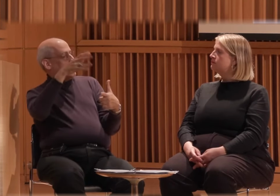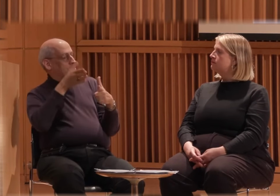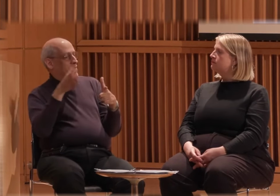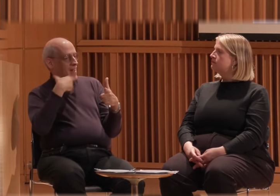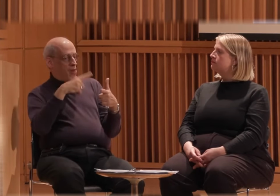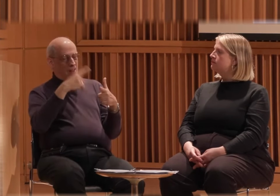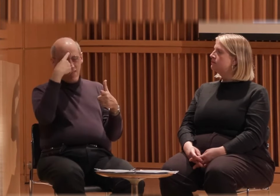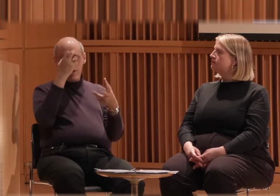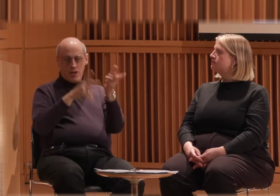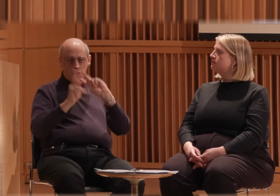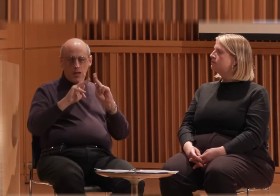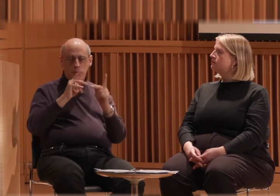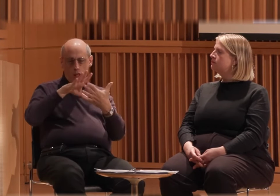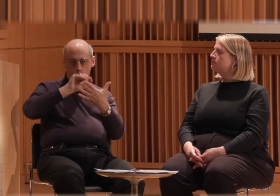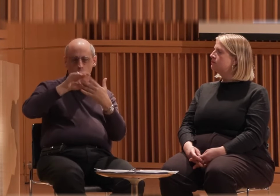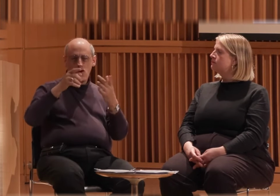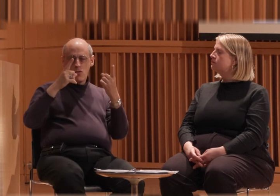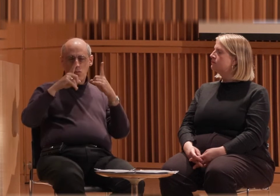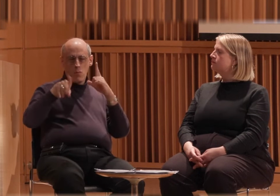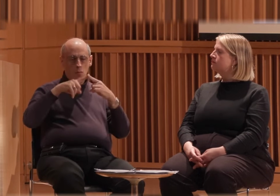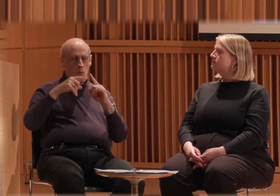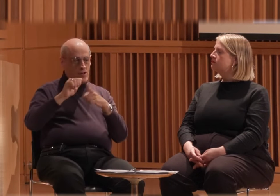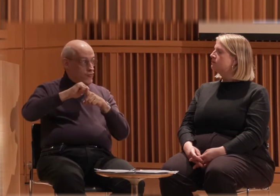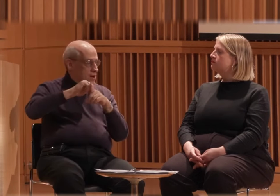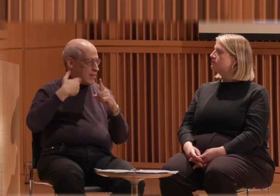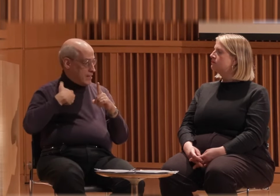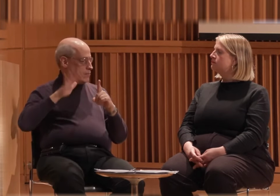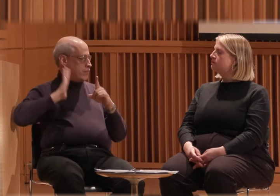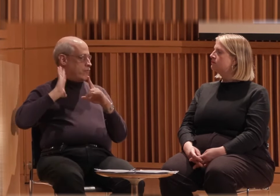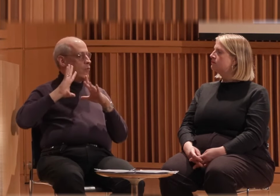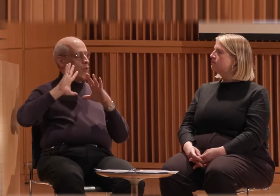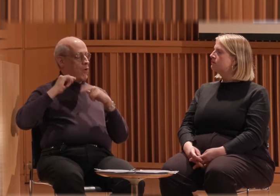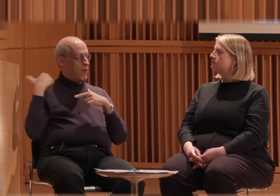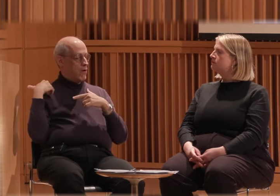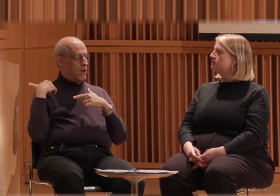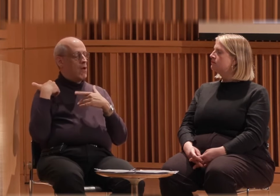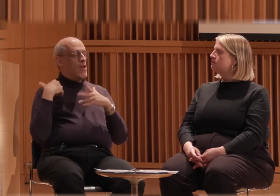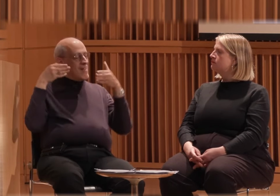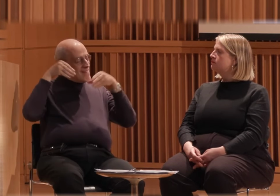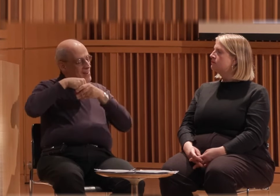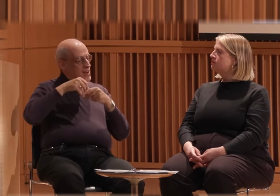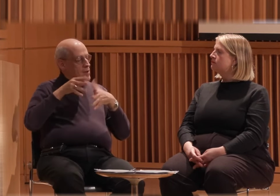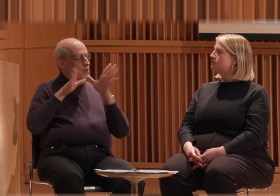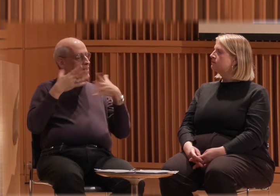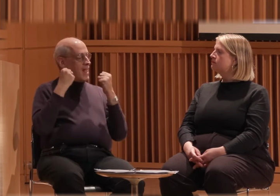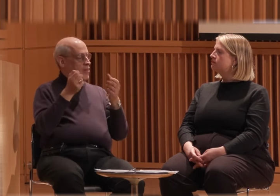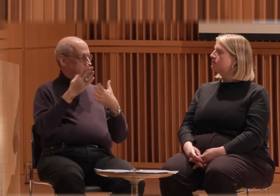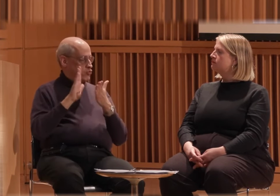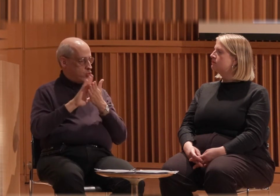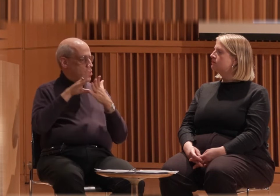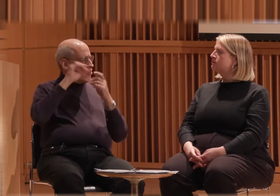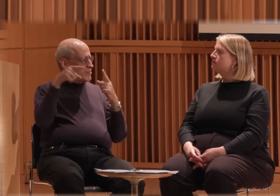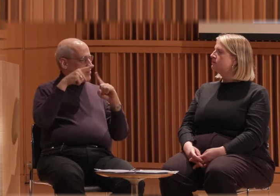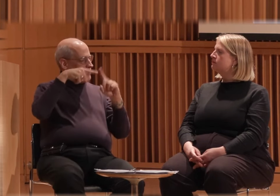think a lot of people learn when they're being trained. When I was learning in when I was in public health school, I learned something